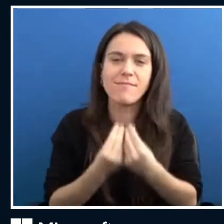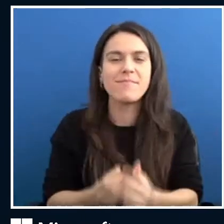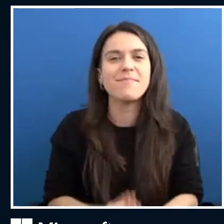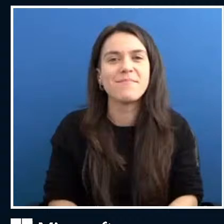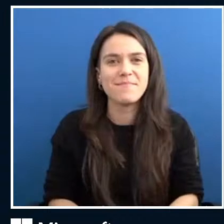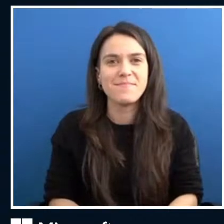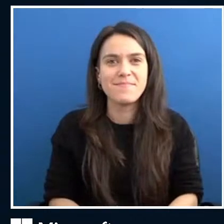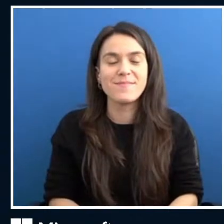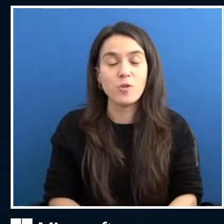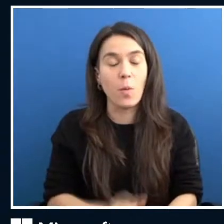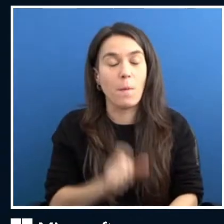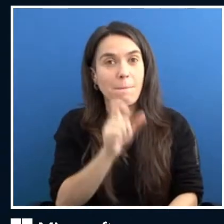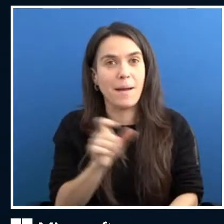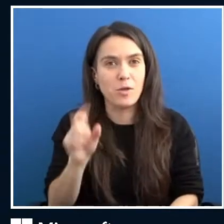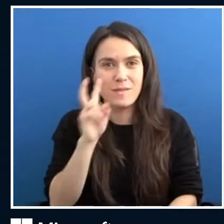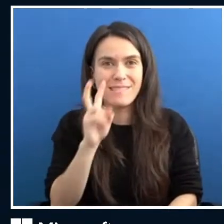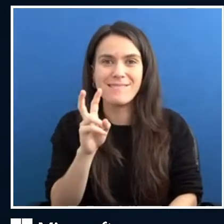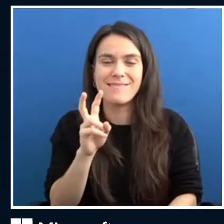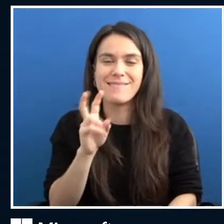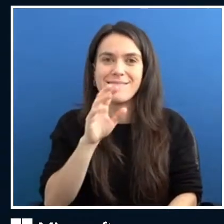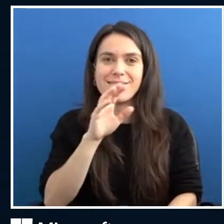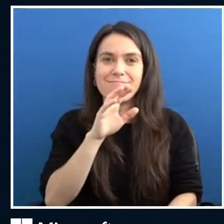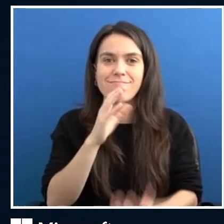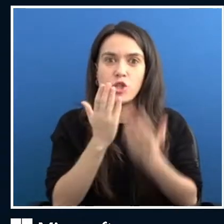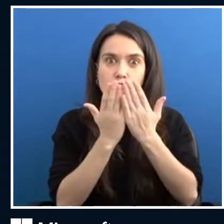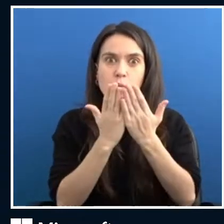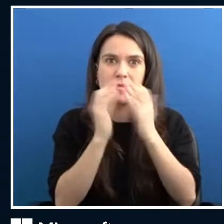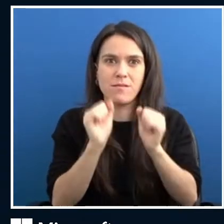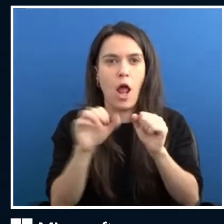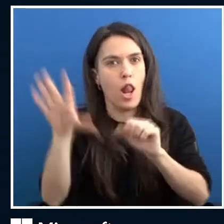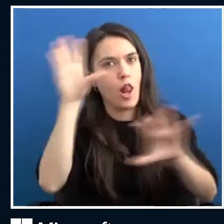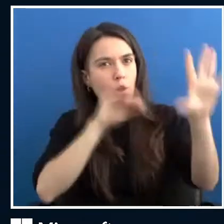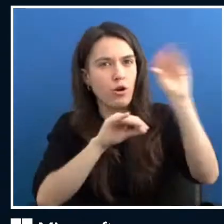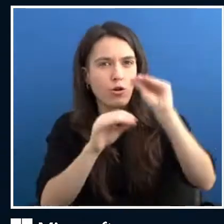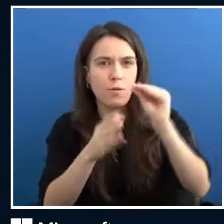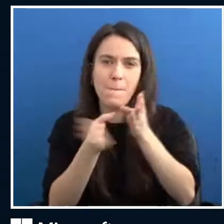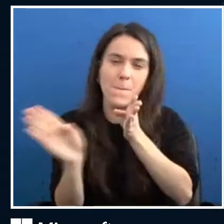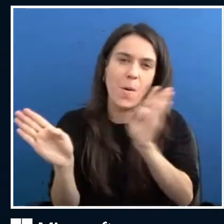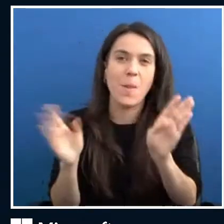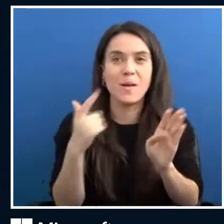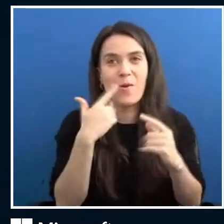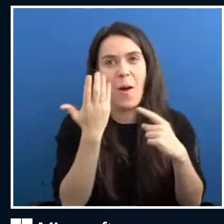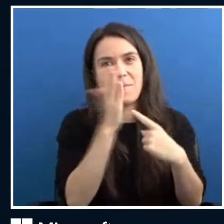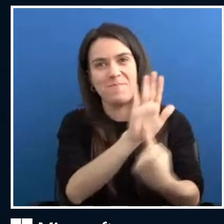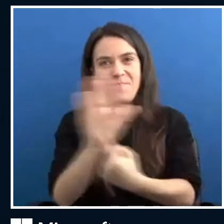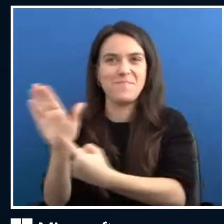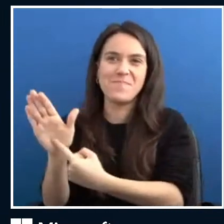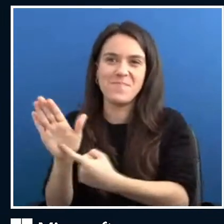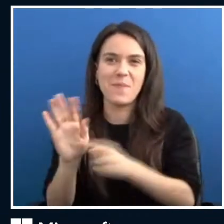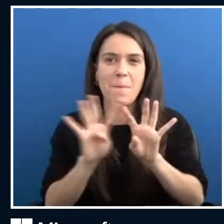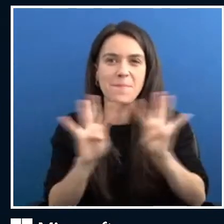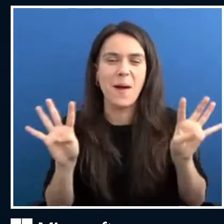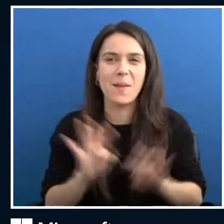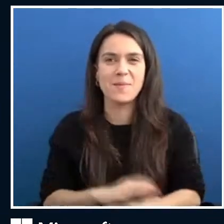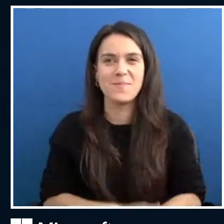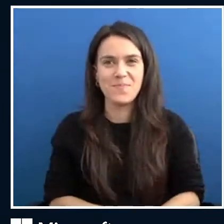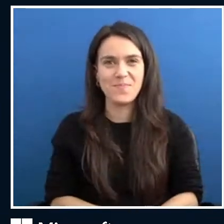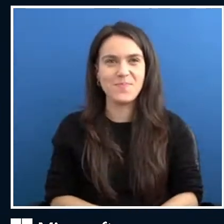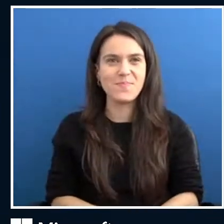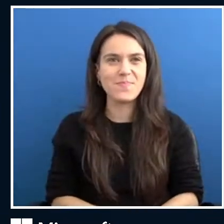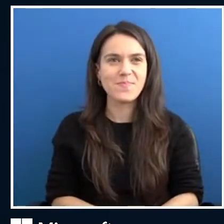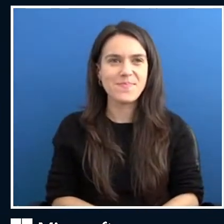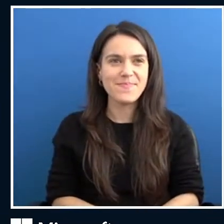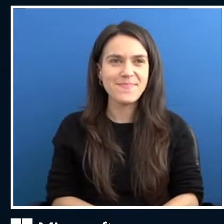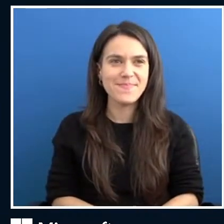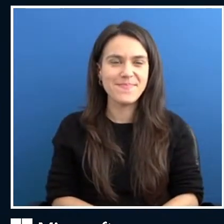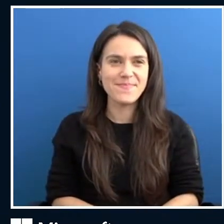learn in both ways. So I'd like to introduce our panel of speakers to everyone here today. If we just start going in a